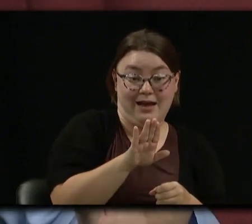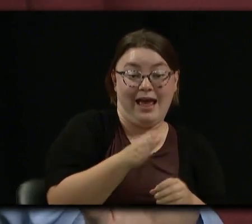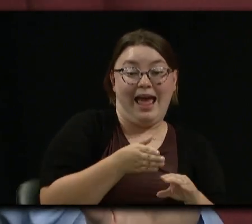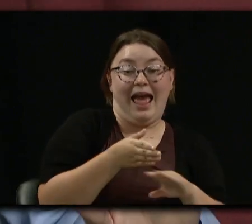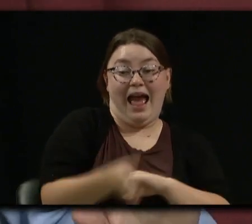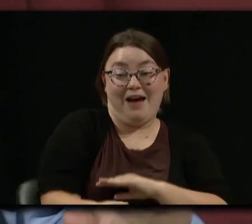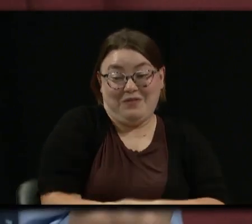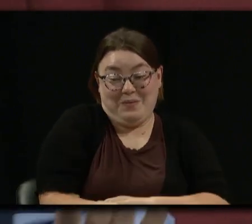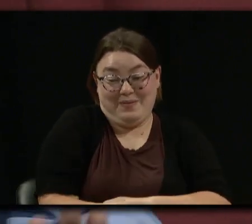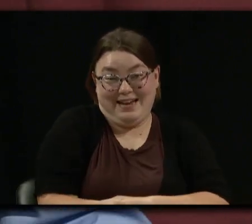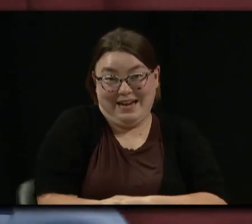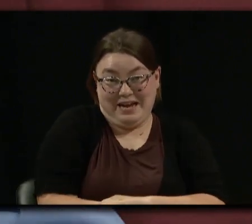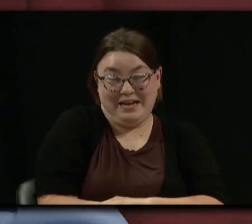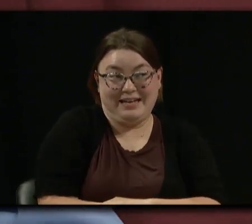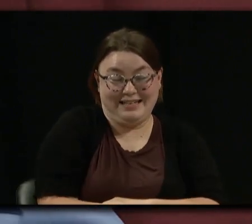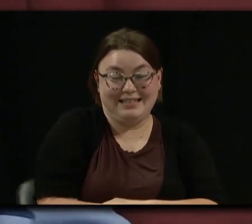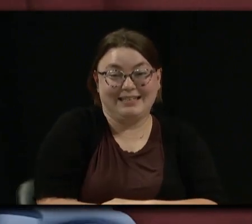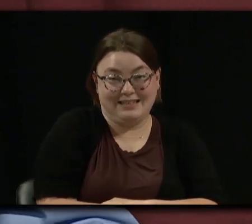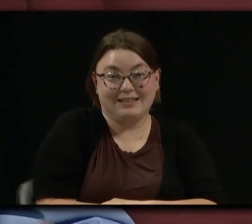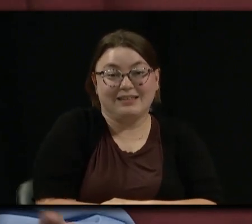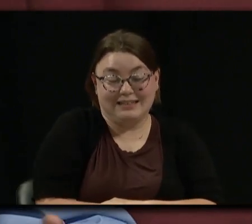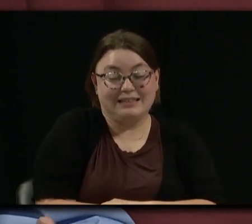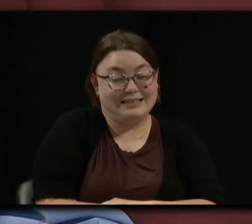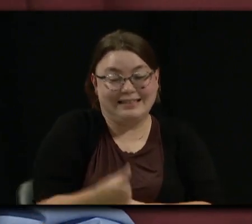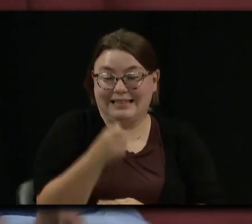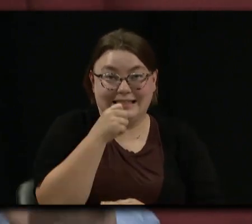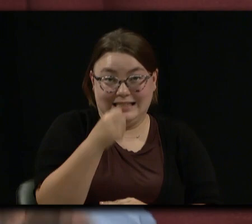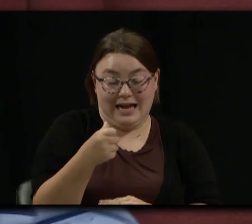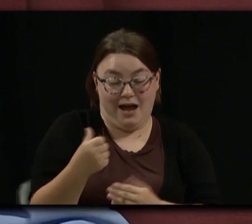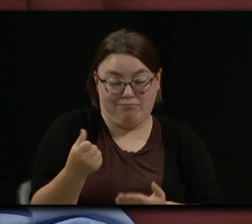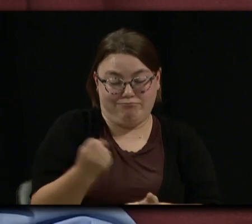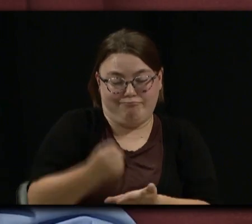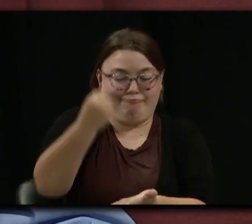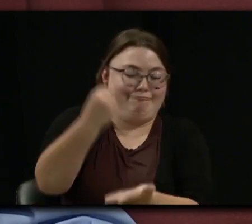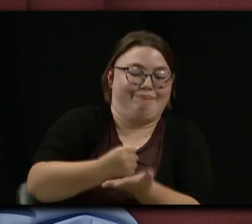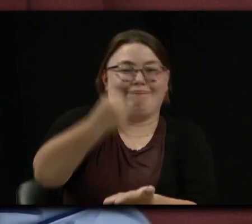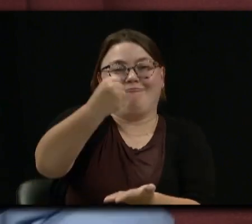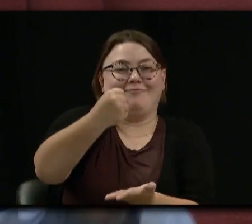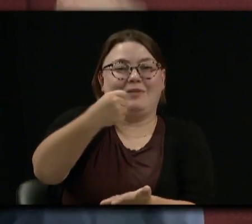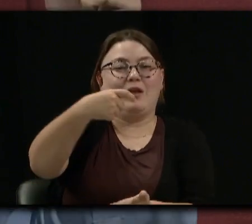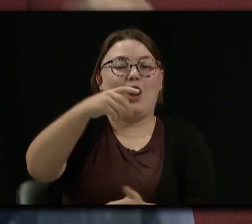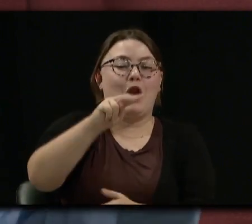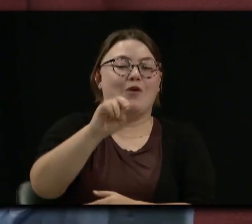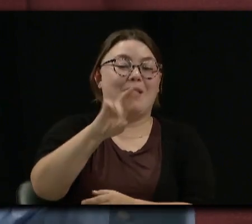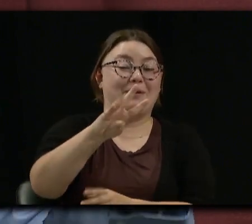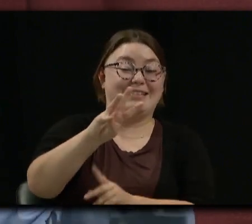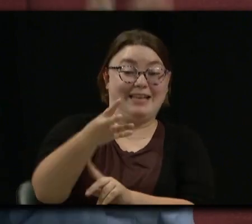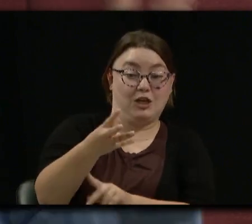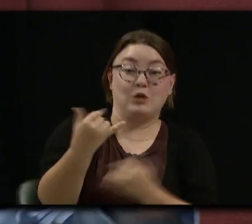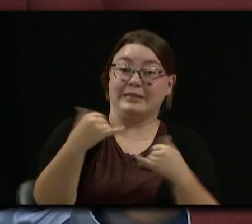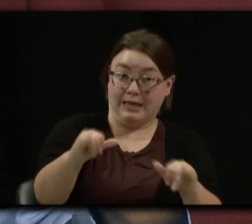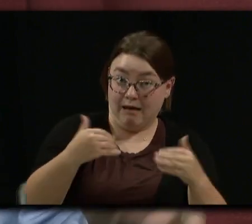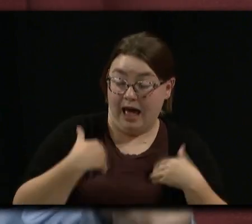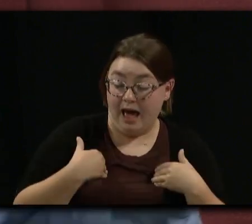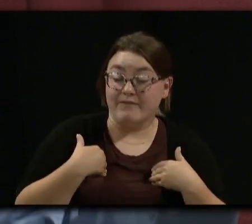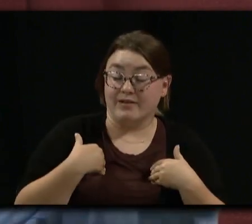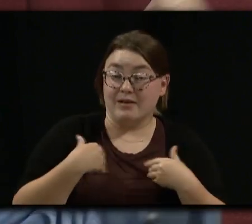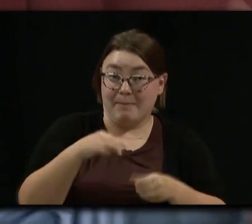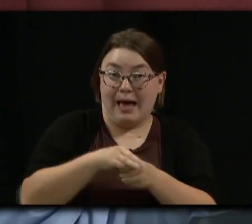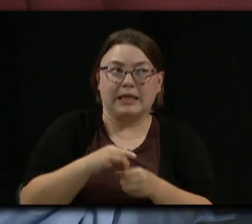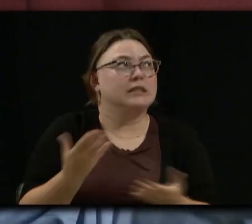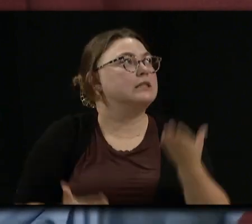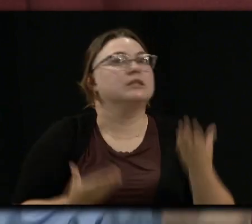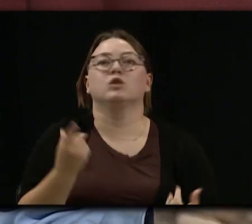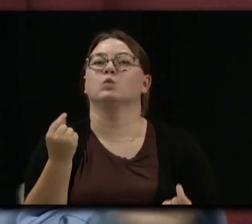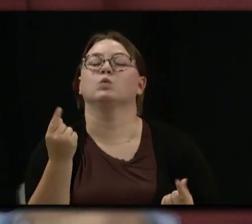you don't get the postmark on it on November 6th. Correct. And you still have your ballot, you have a couple choices. One,